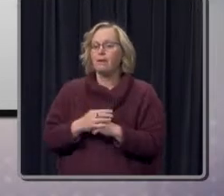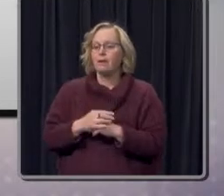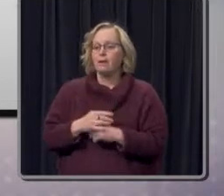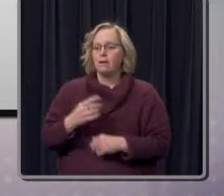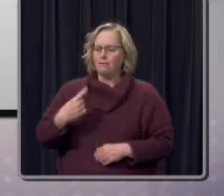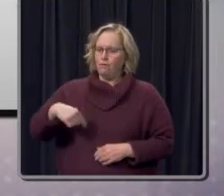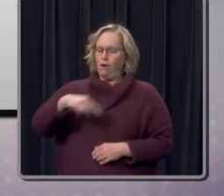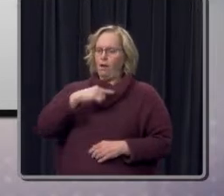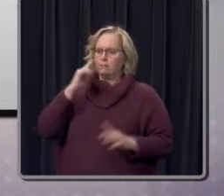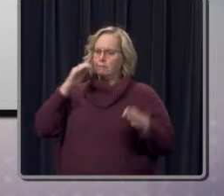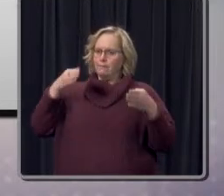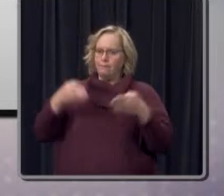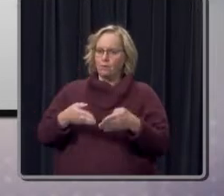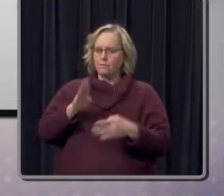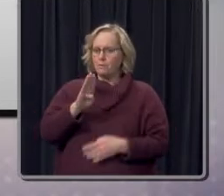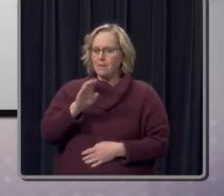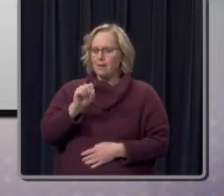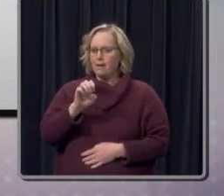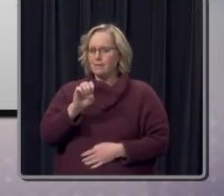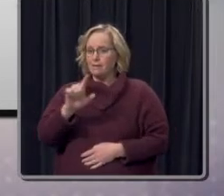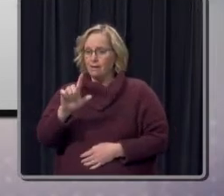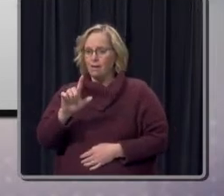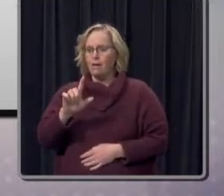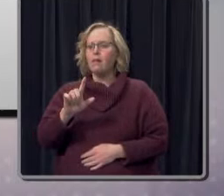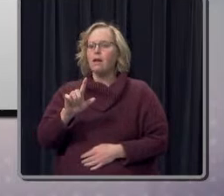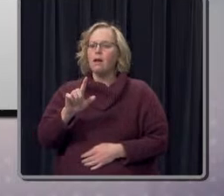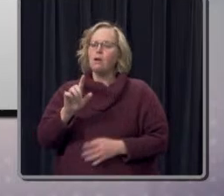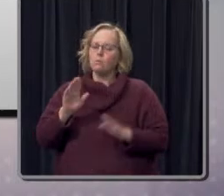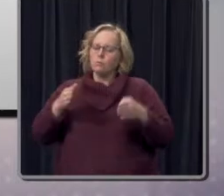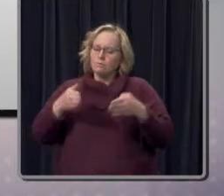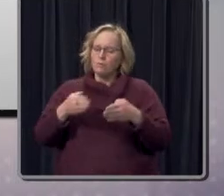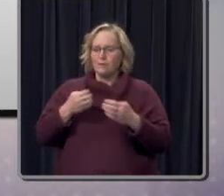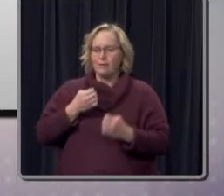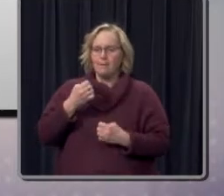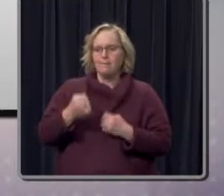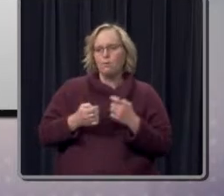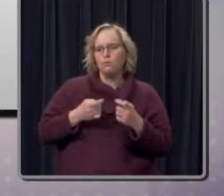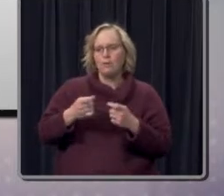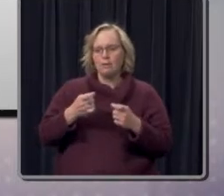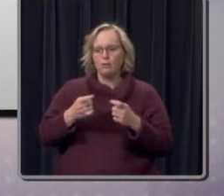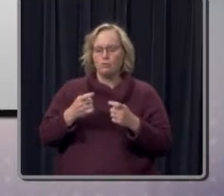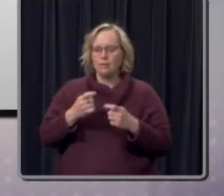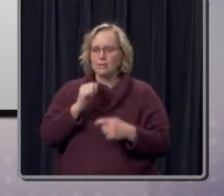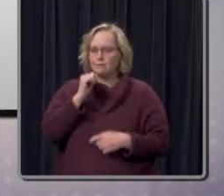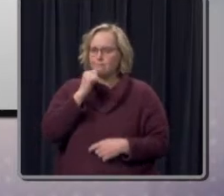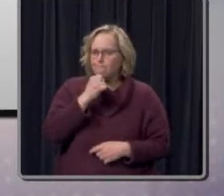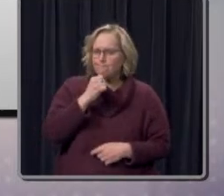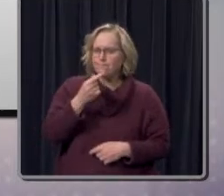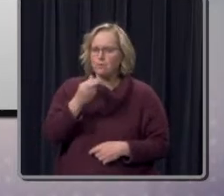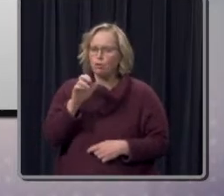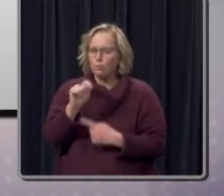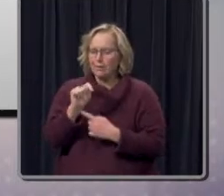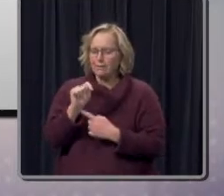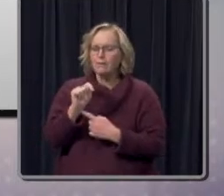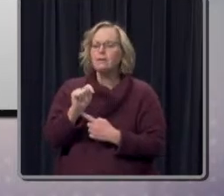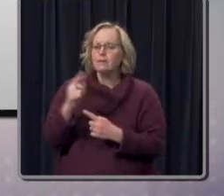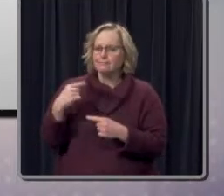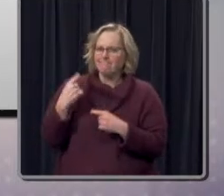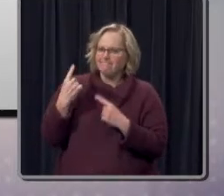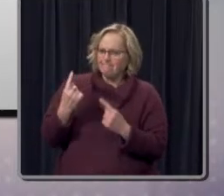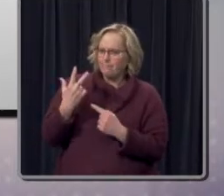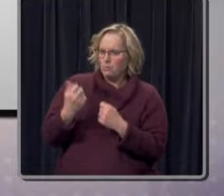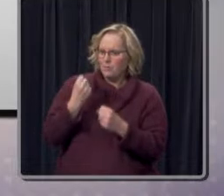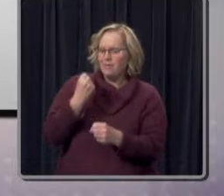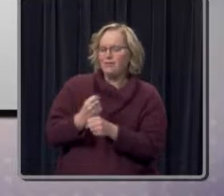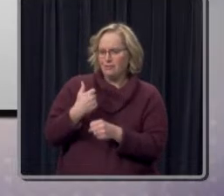our focus for BSEL has been around emotional regulation and grit, and it has been that way for the past 3 years that I